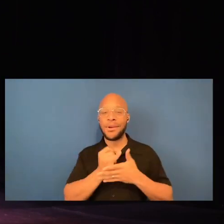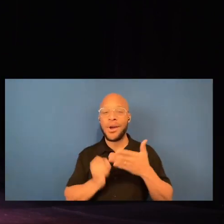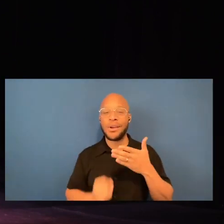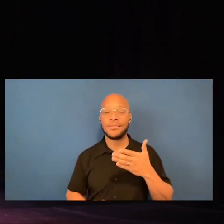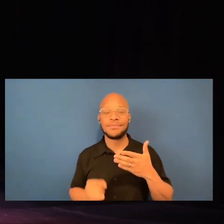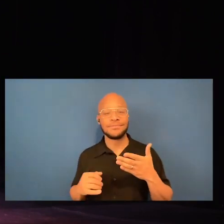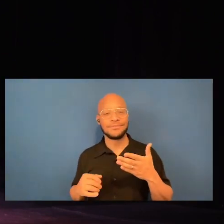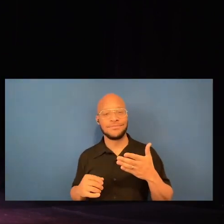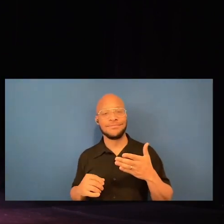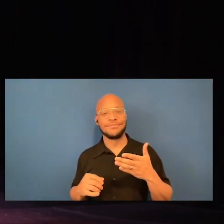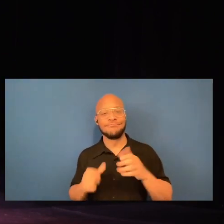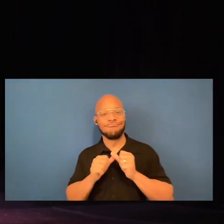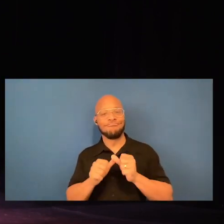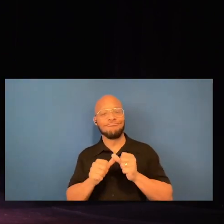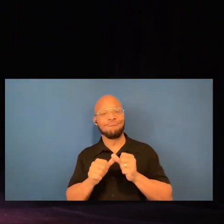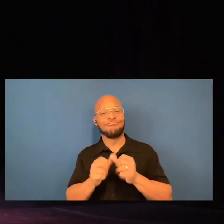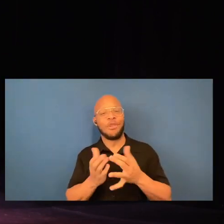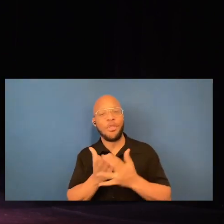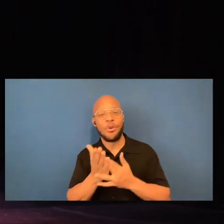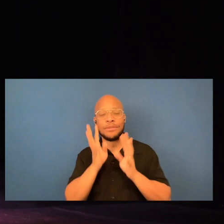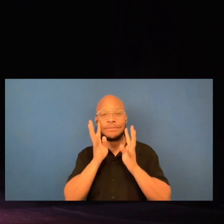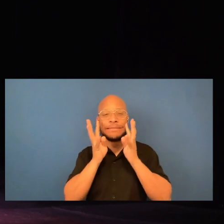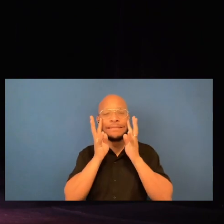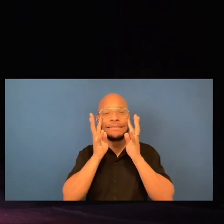commitment to experimentation.